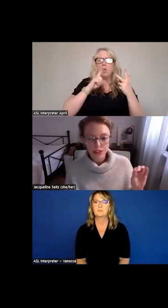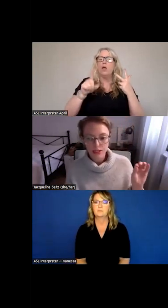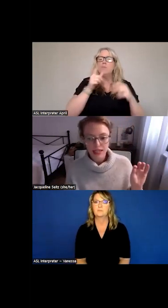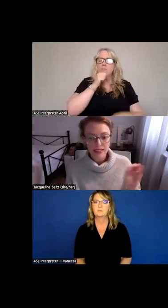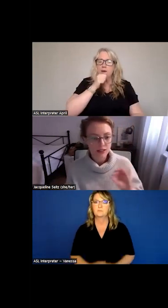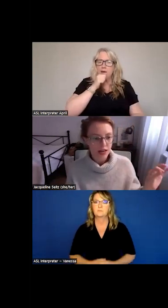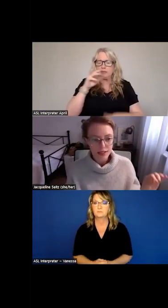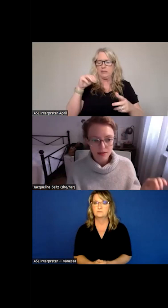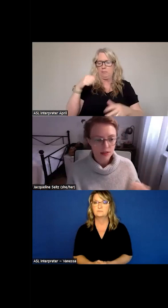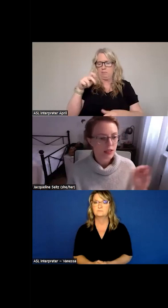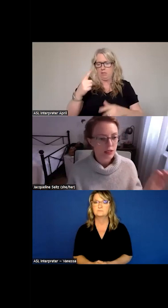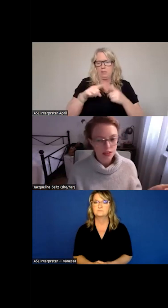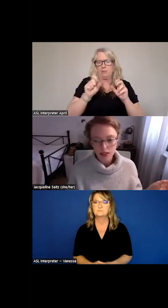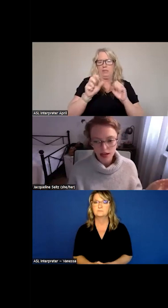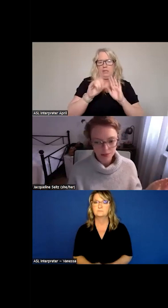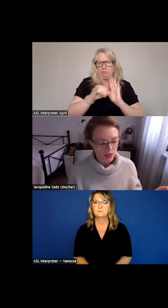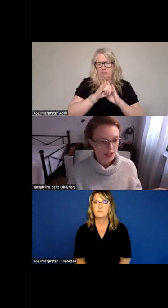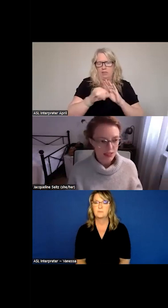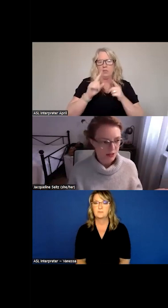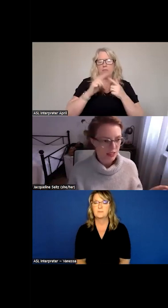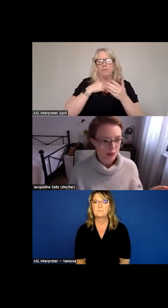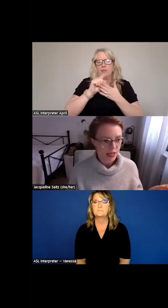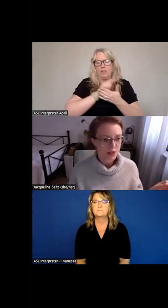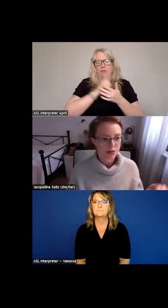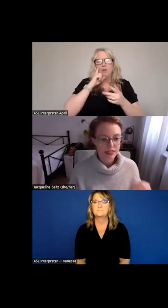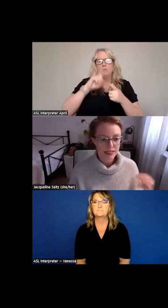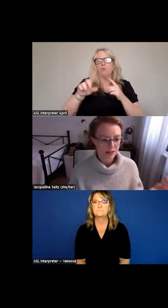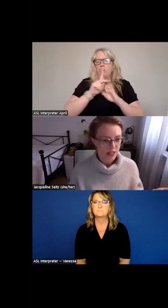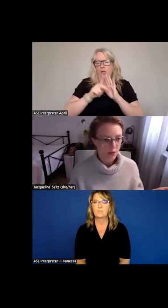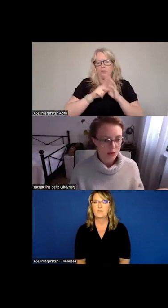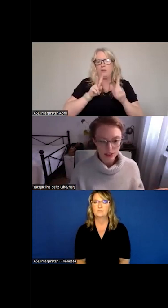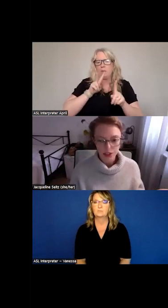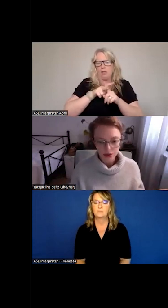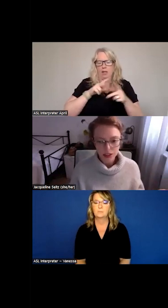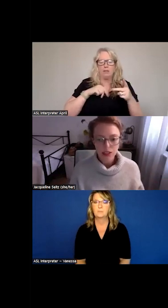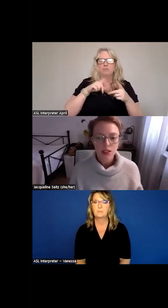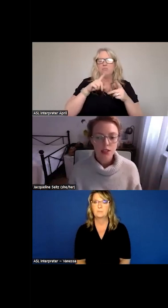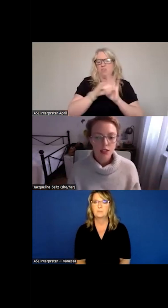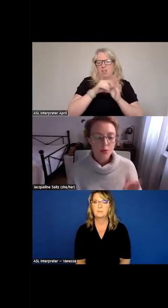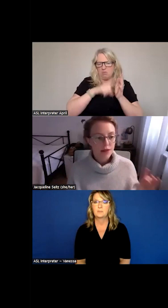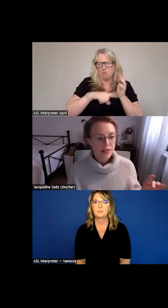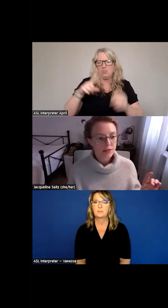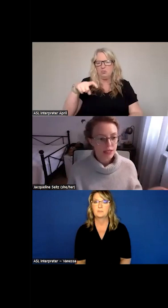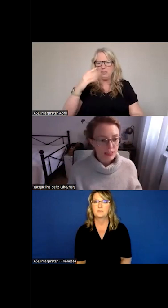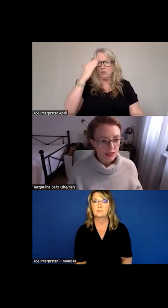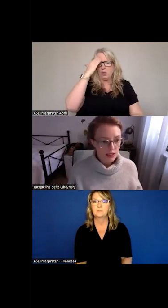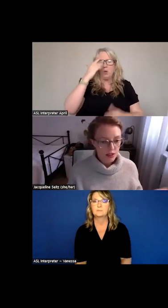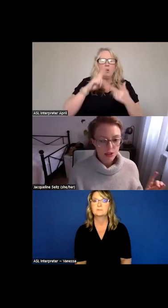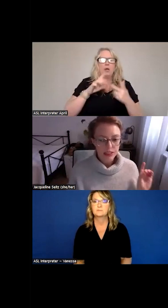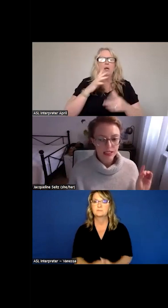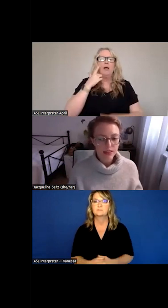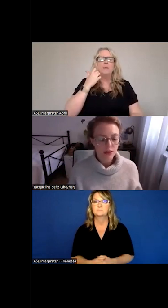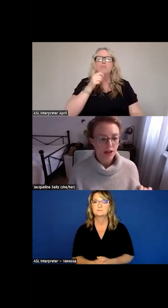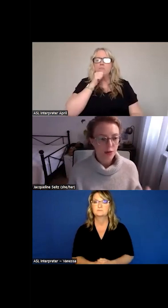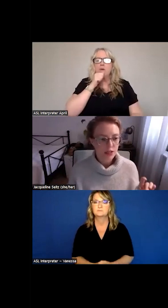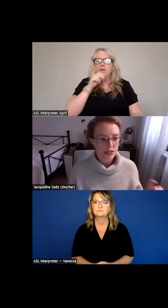which is identifying the legal and policy standards that apply, sort of identifying what you need to know. privacy risk, which